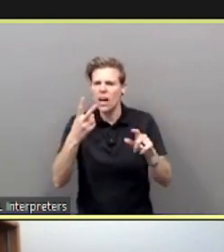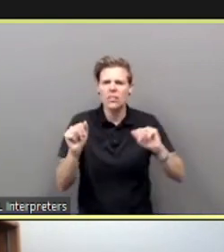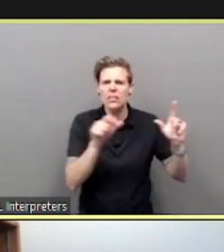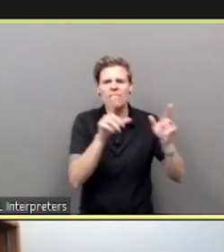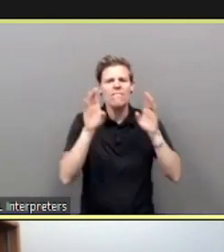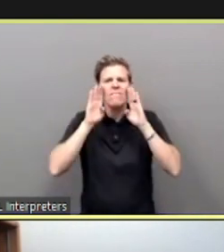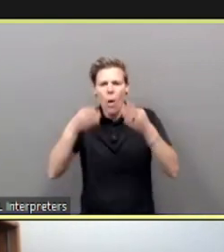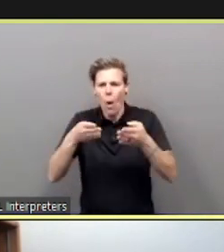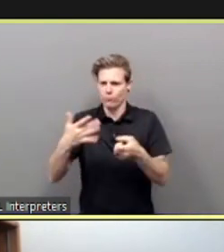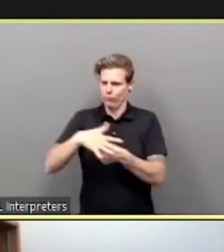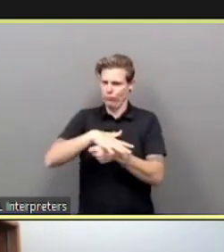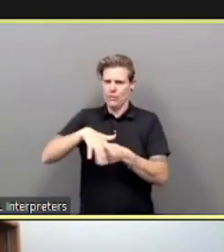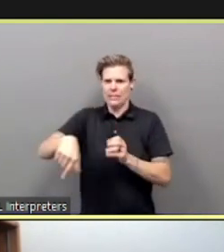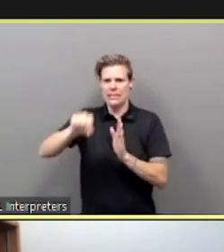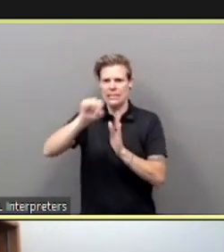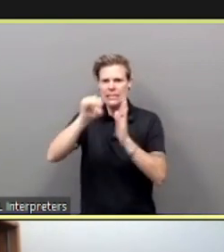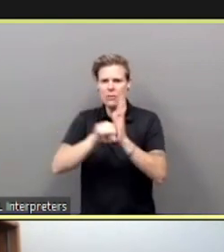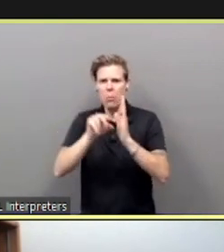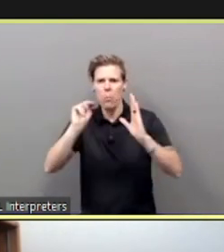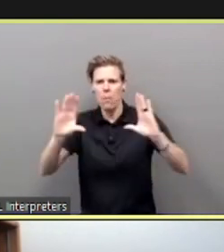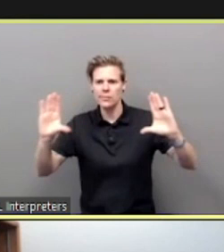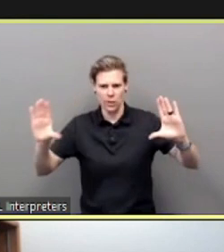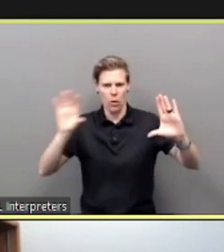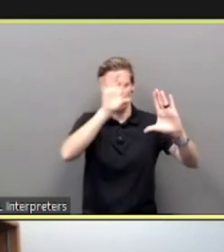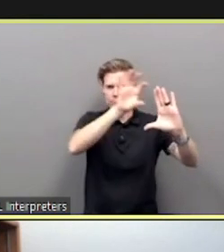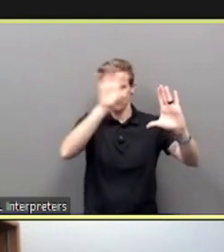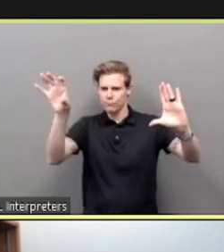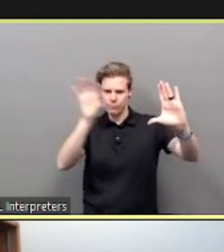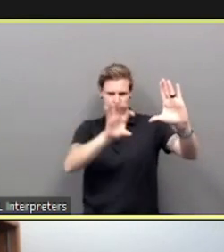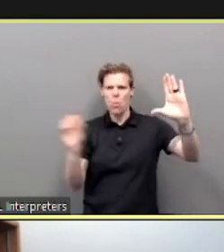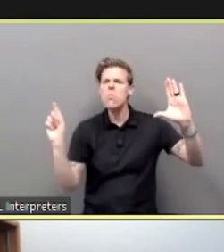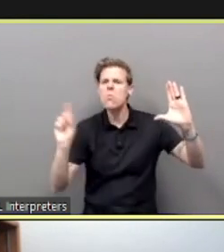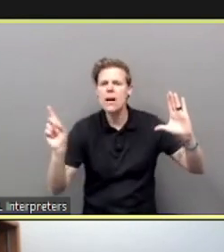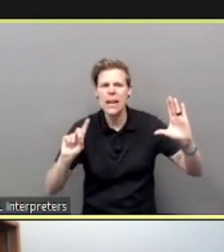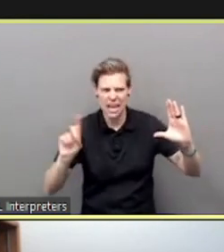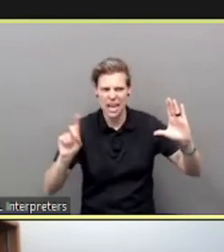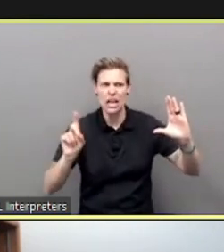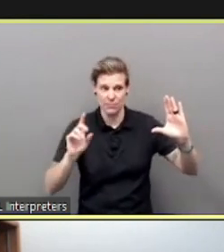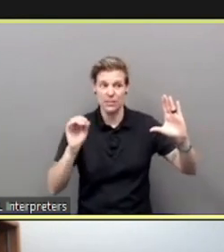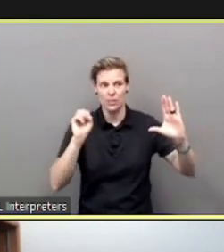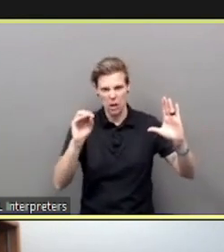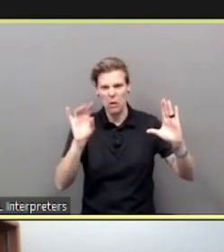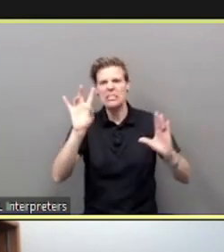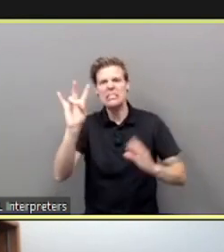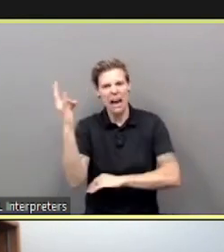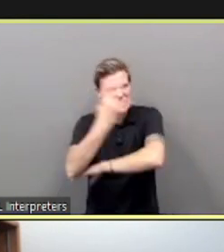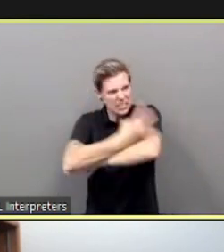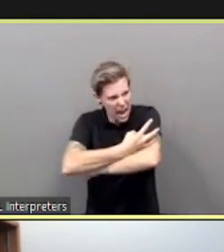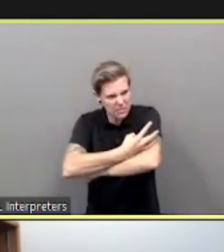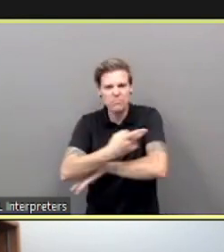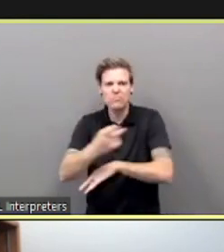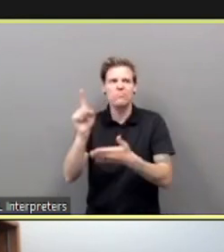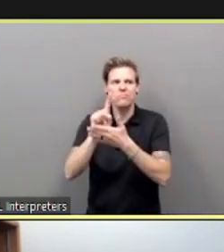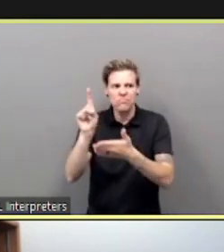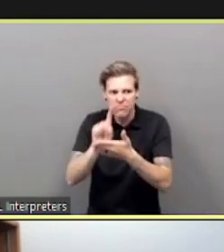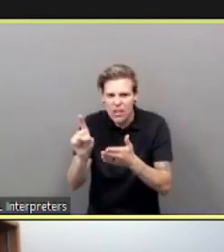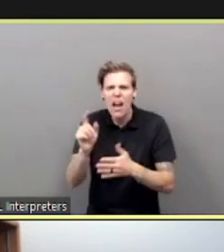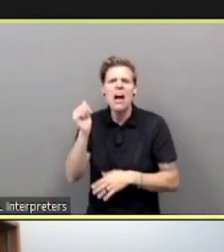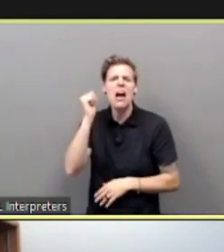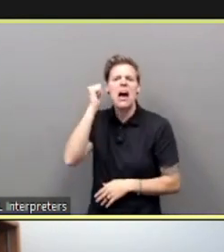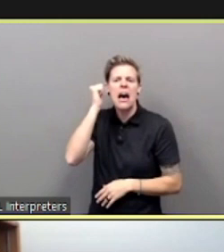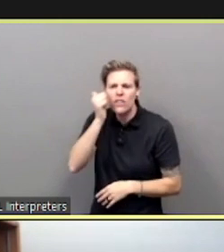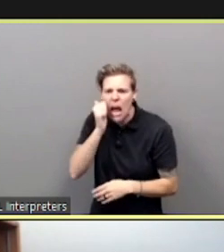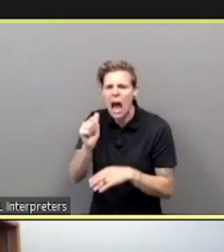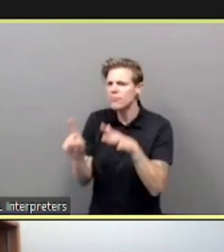case rates. So this is the 7-day rolling average of new daily cases by region. So that's cases